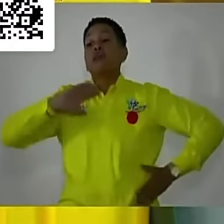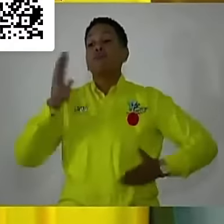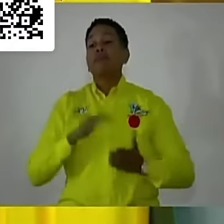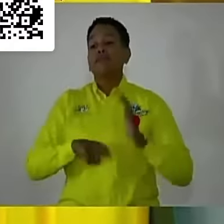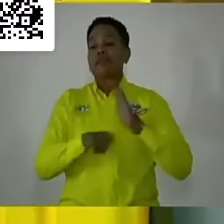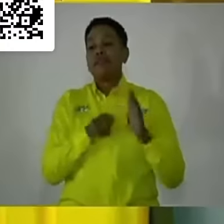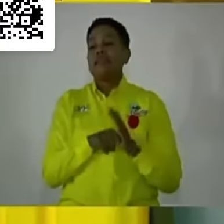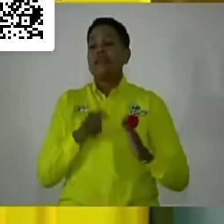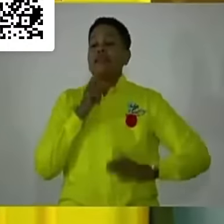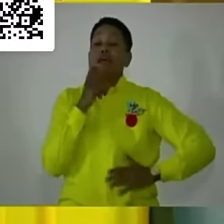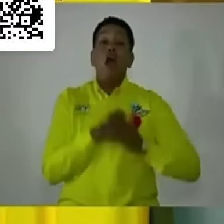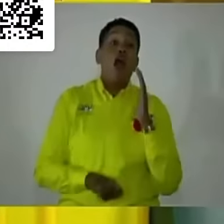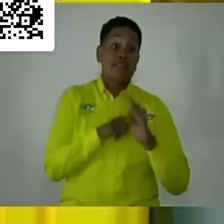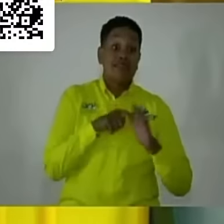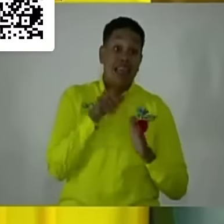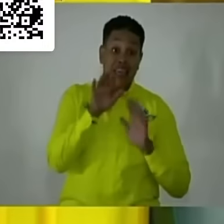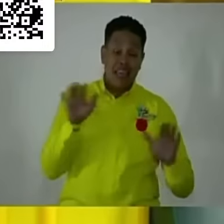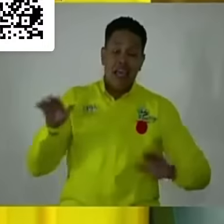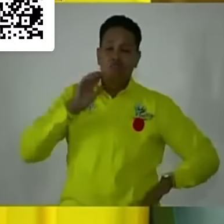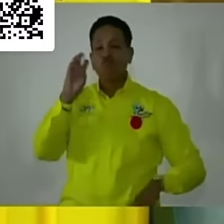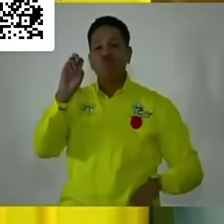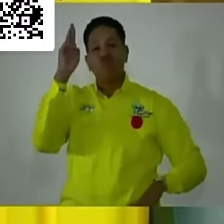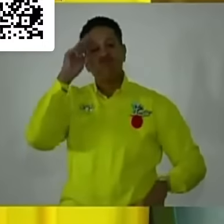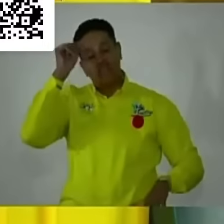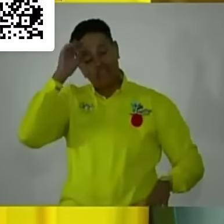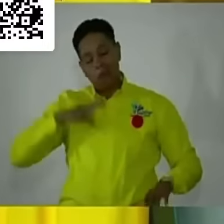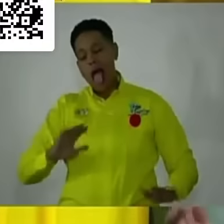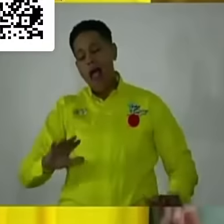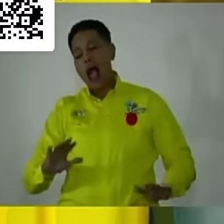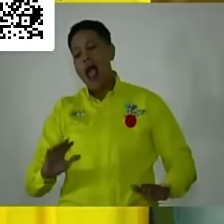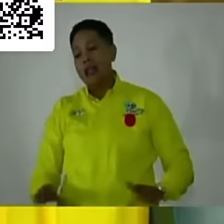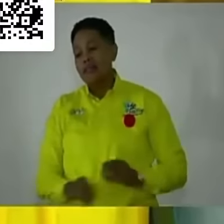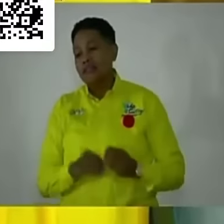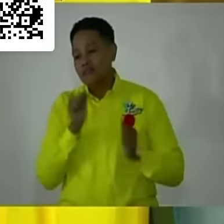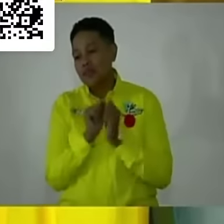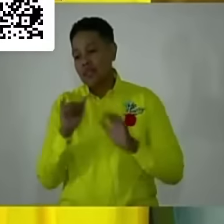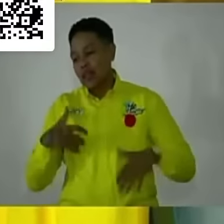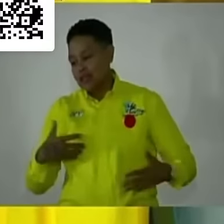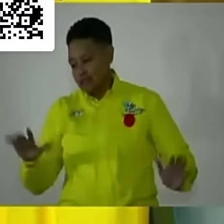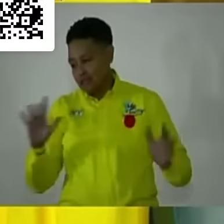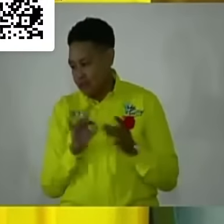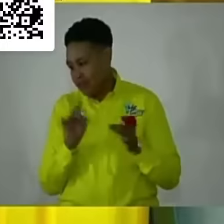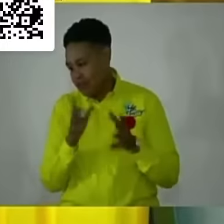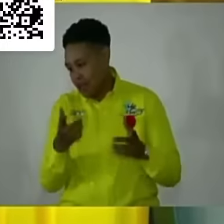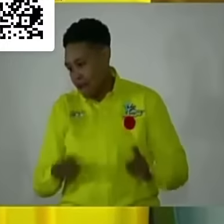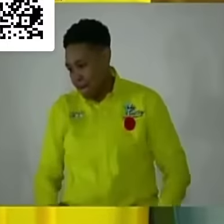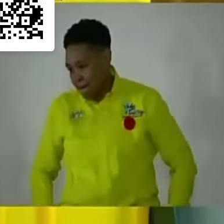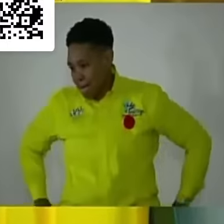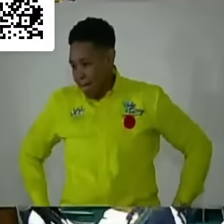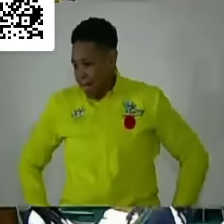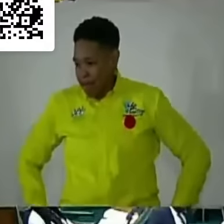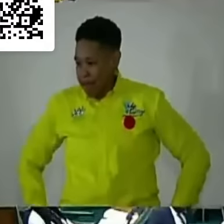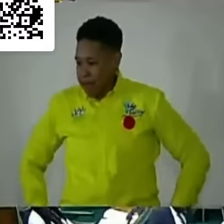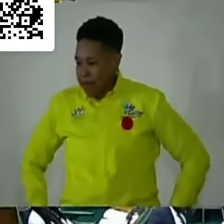cost of the negatives that the bauxite industry has created. With that, Madam Speaker, I thank you.